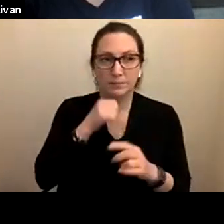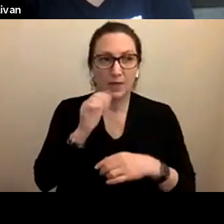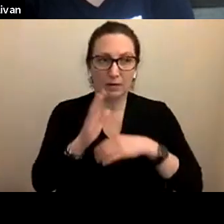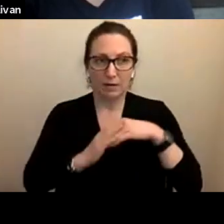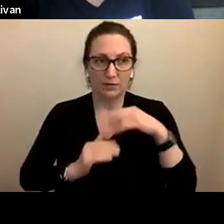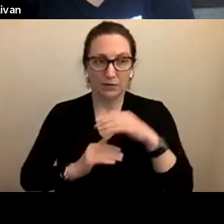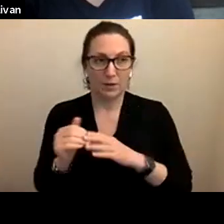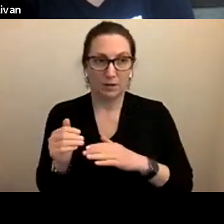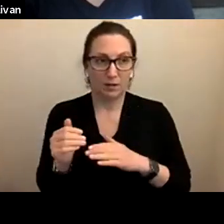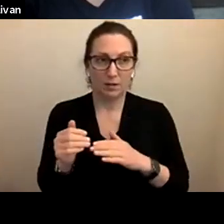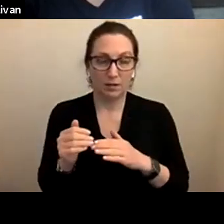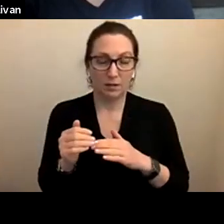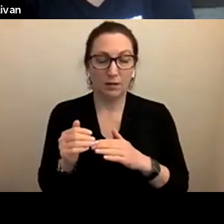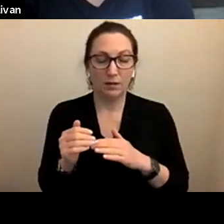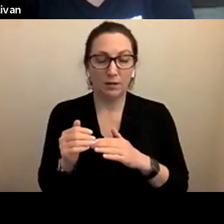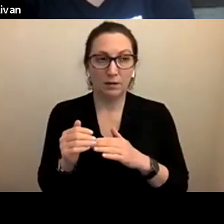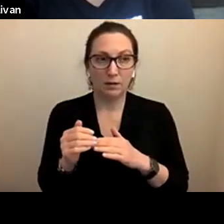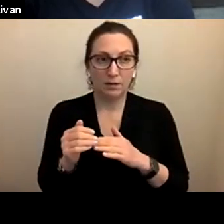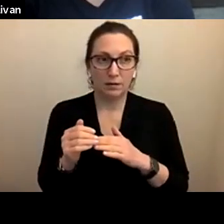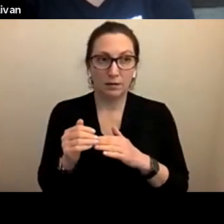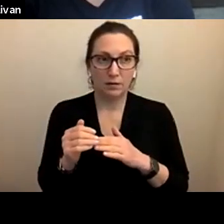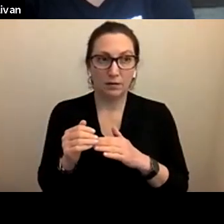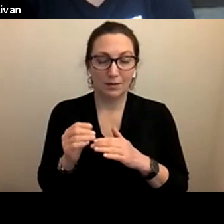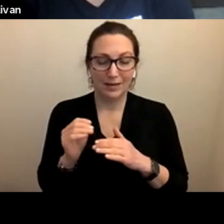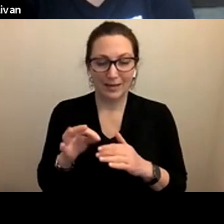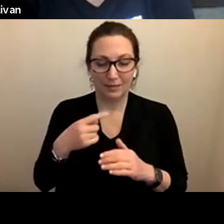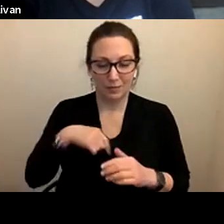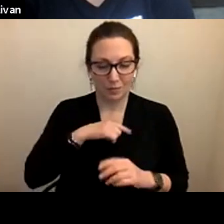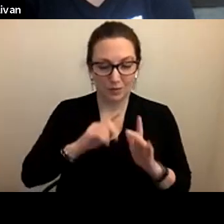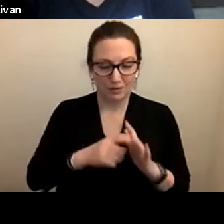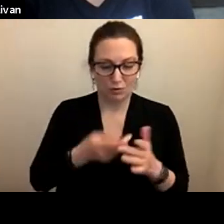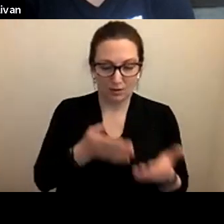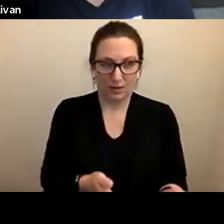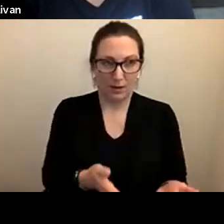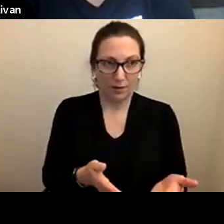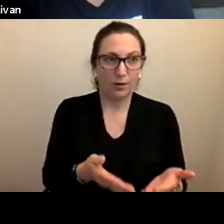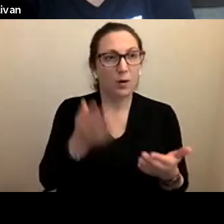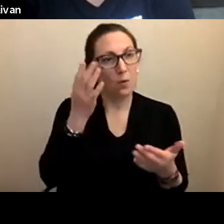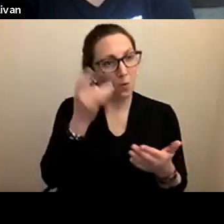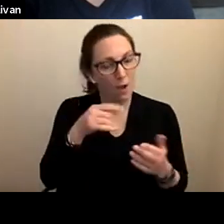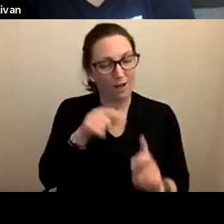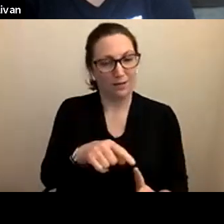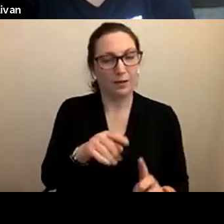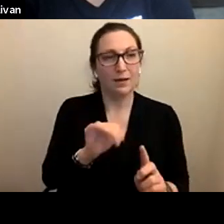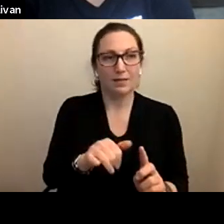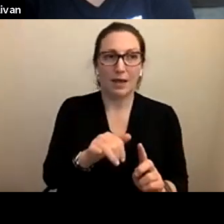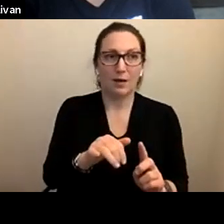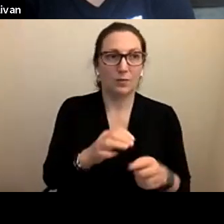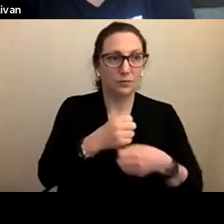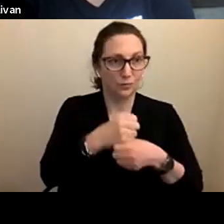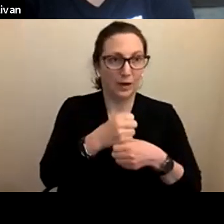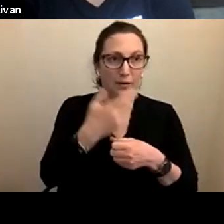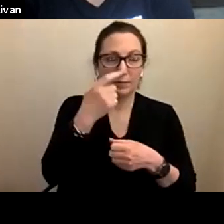serving just personally as the starting point, being that it was created out of the unavailability